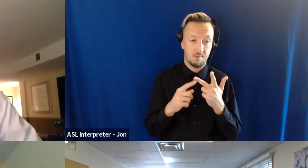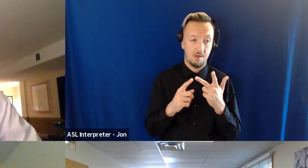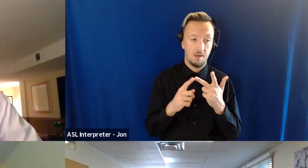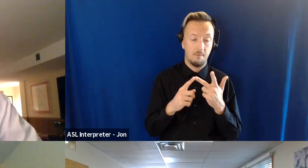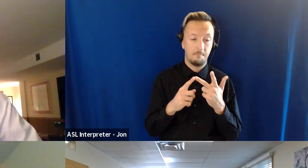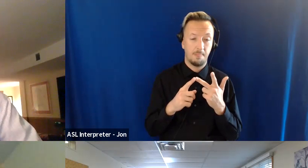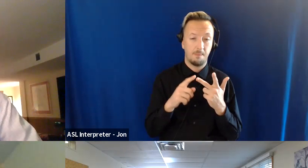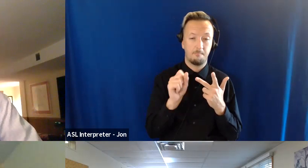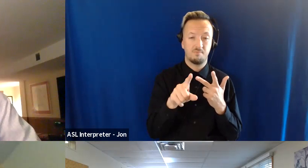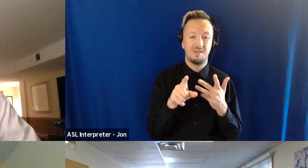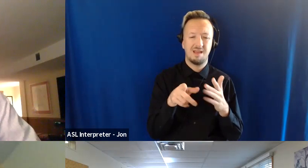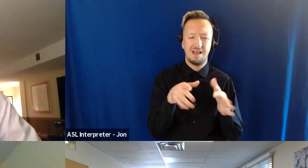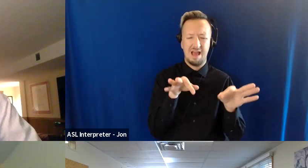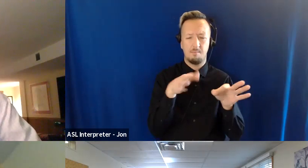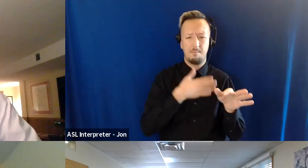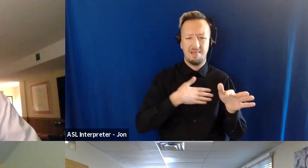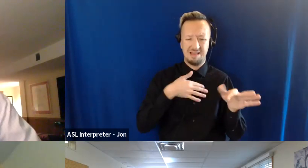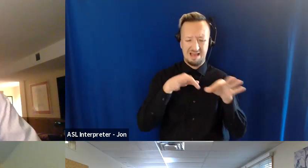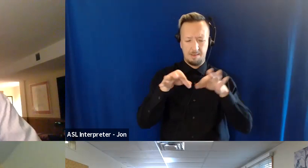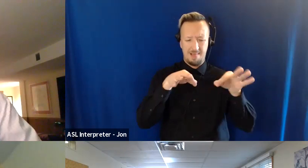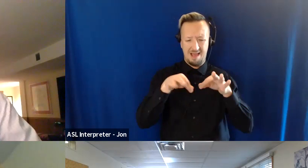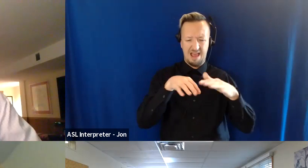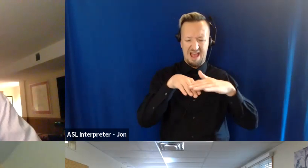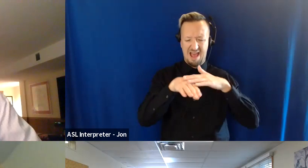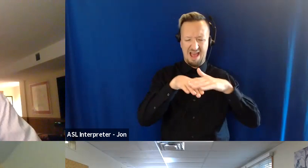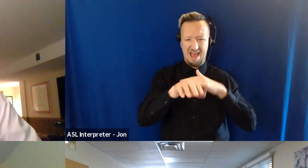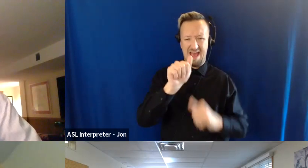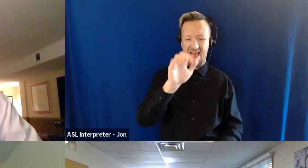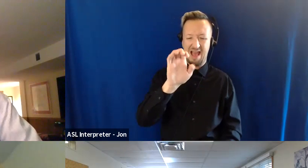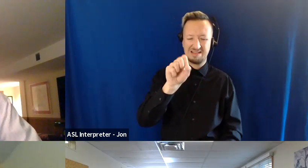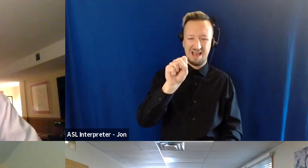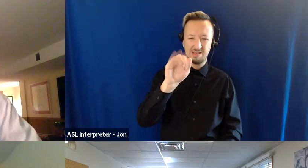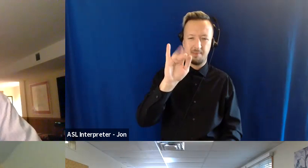describe accessibility in your generation.